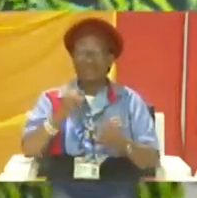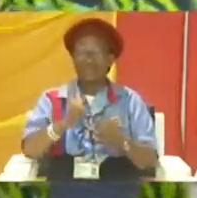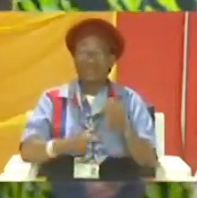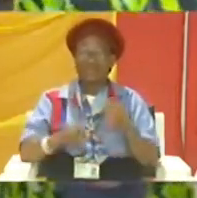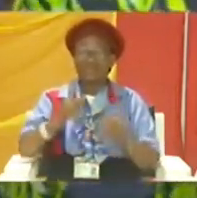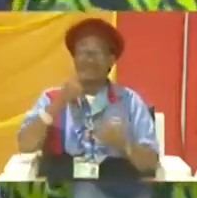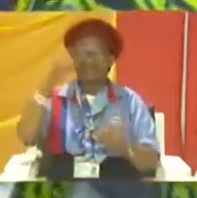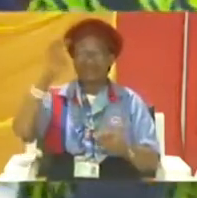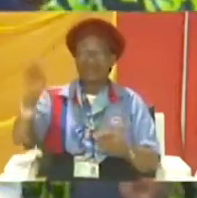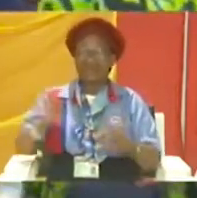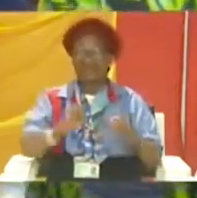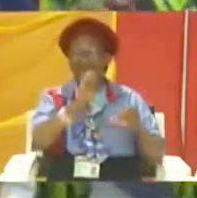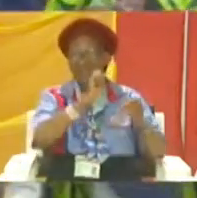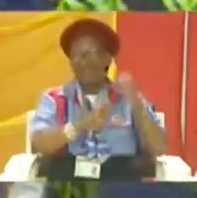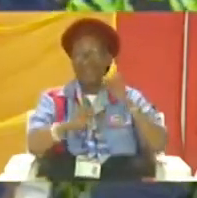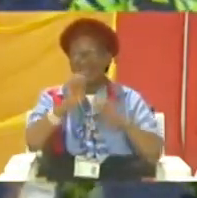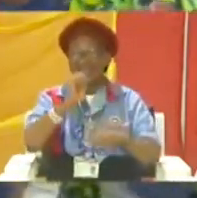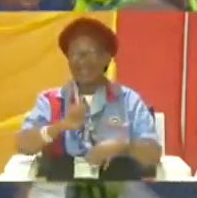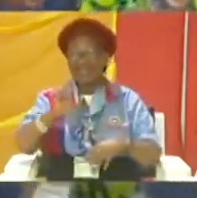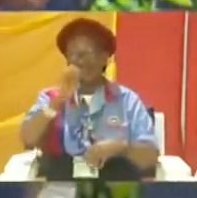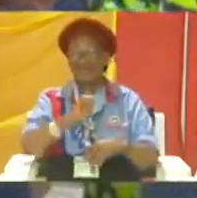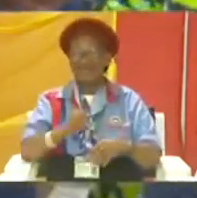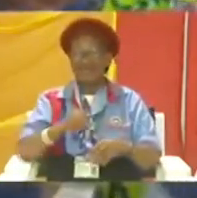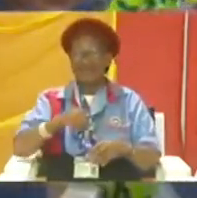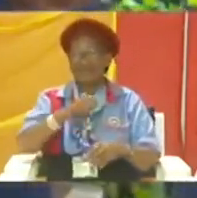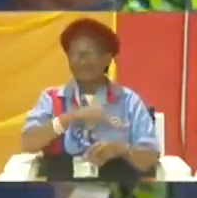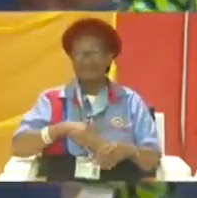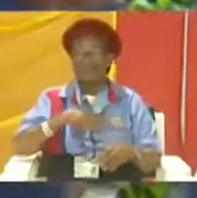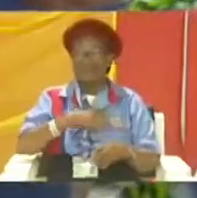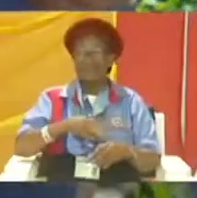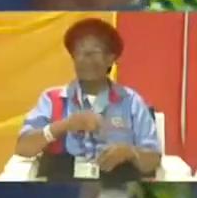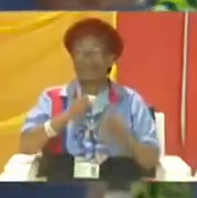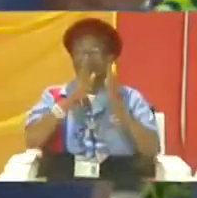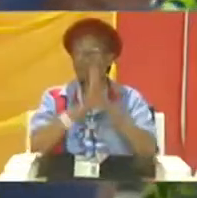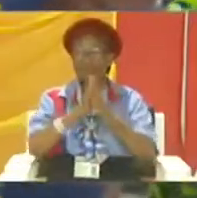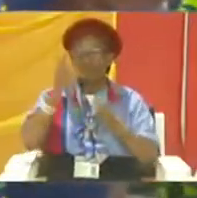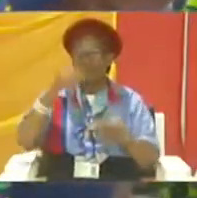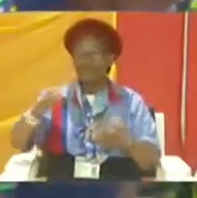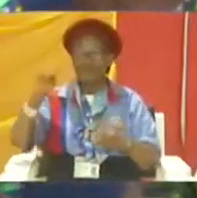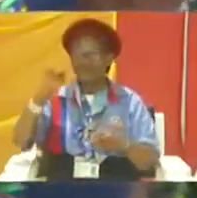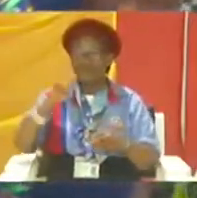forever. Please pray for them.